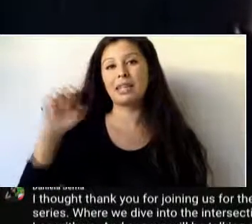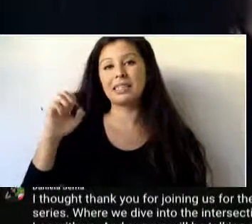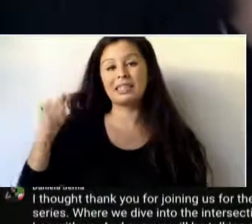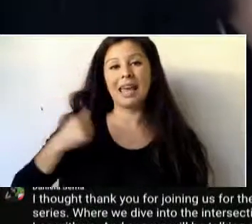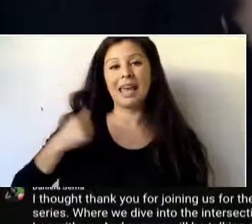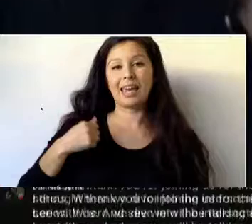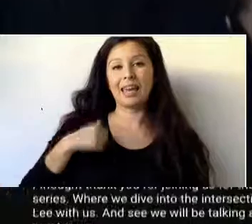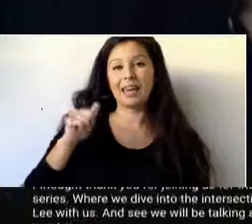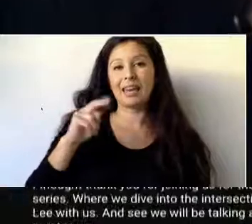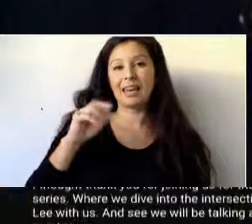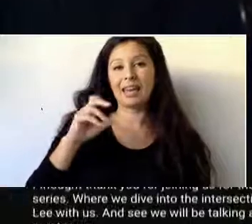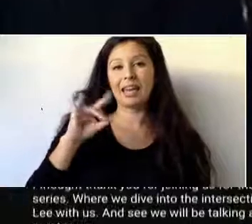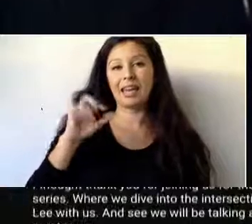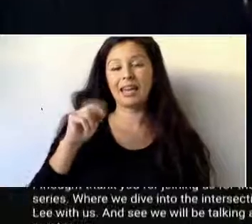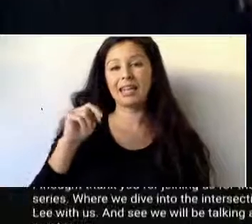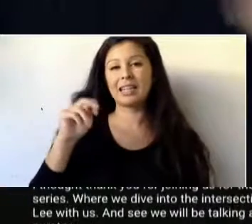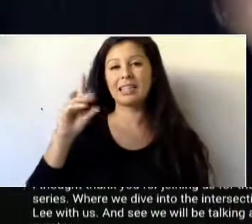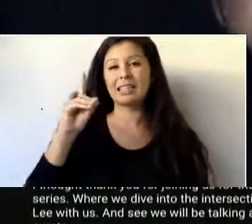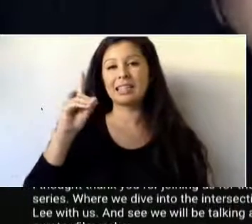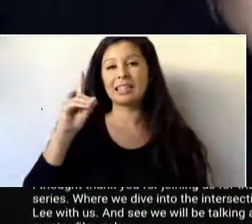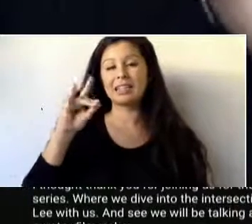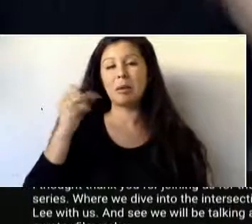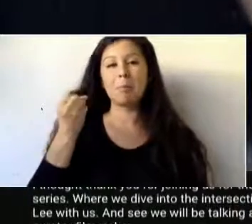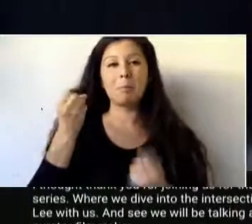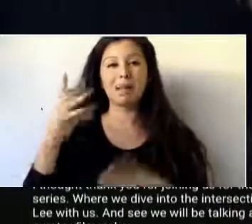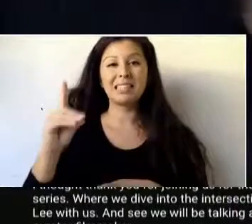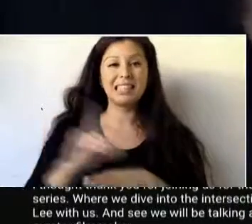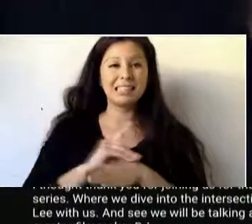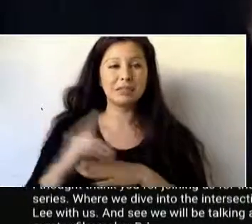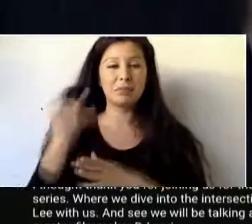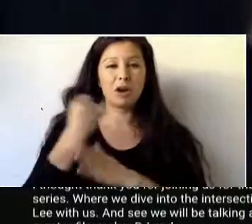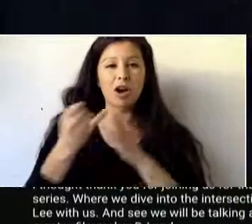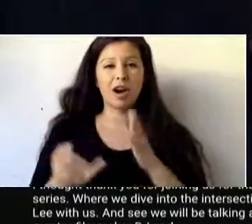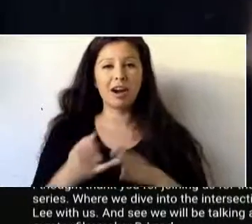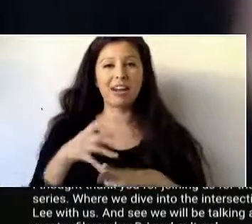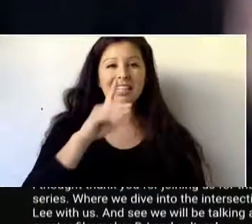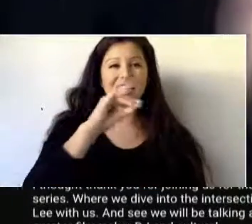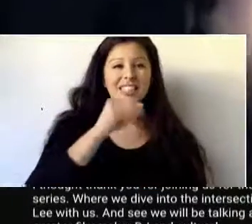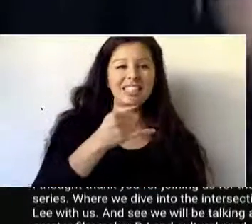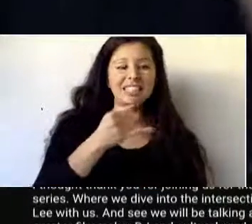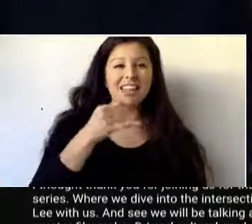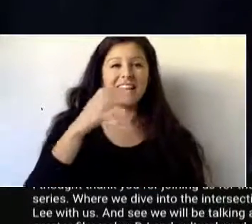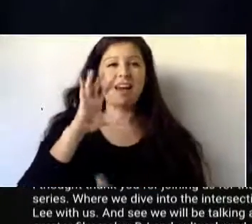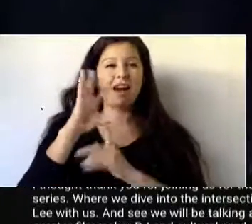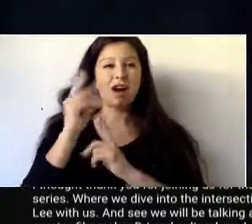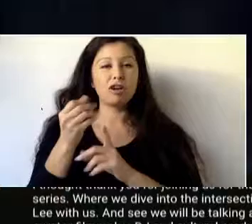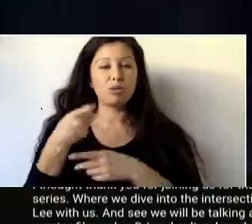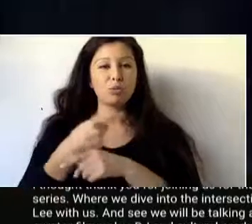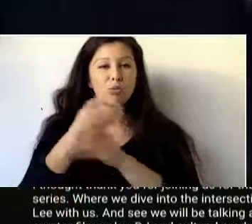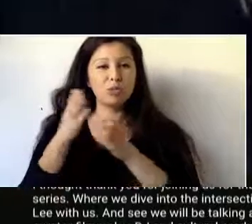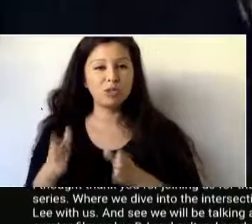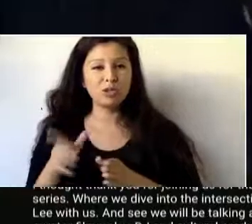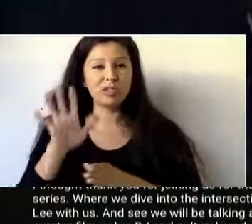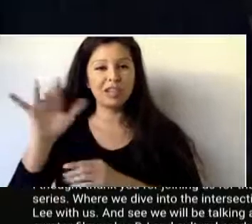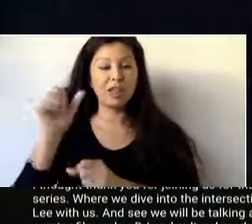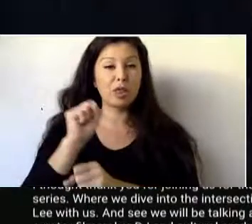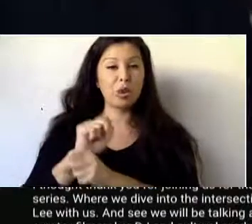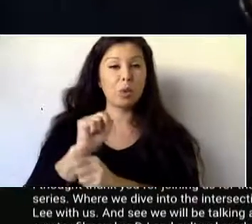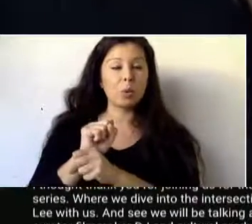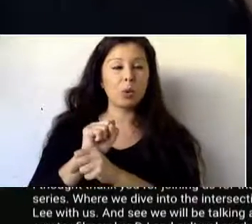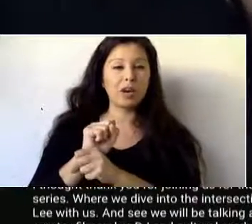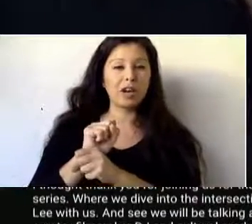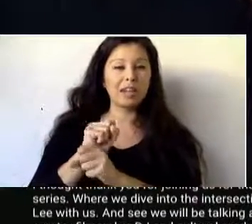curator, filmmaker, DJ, and cultural producer. Their work stimulates